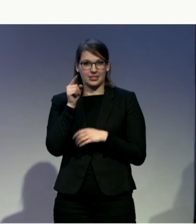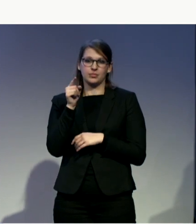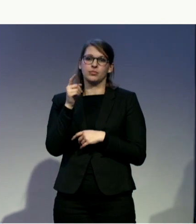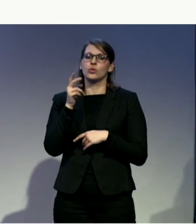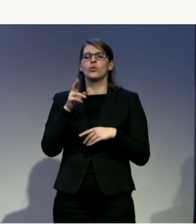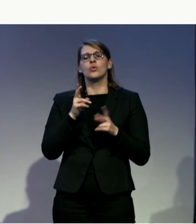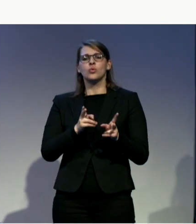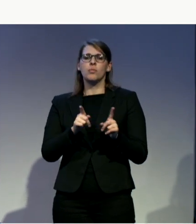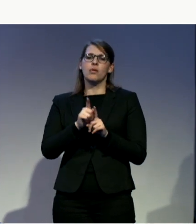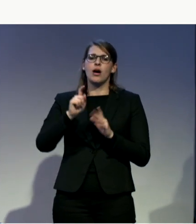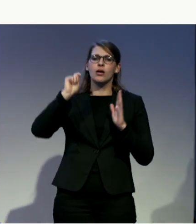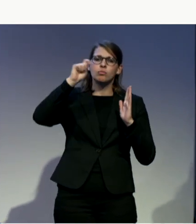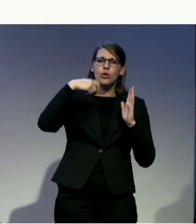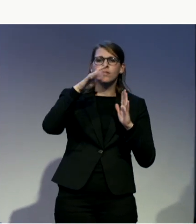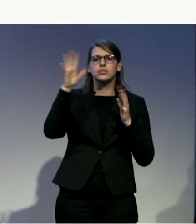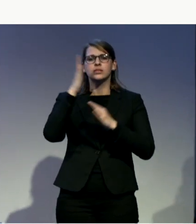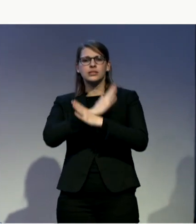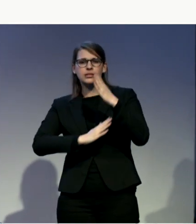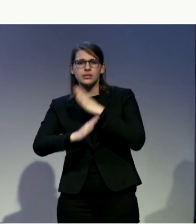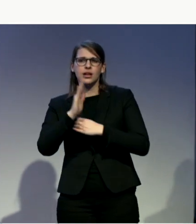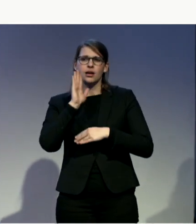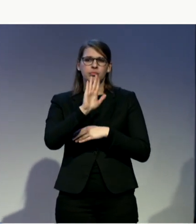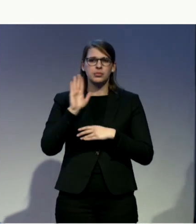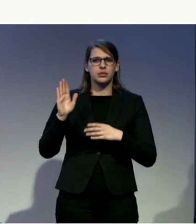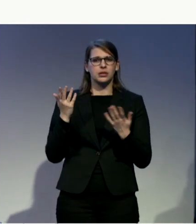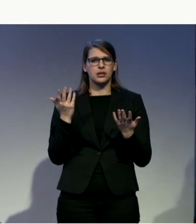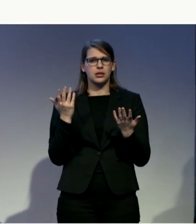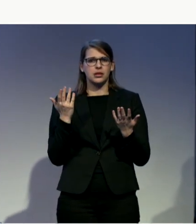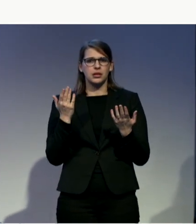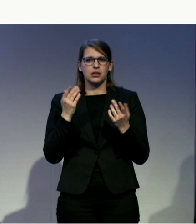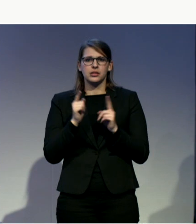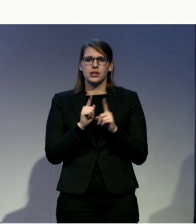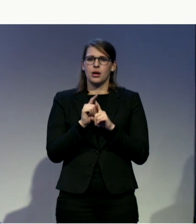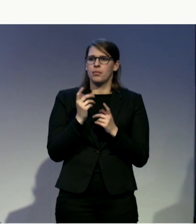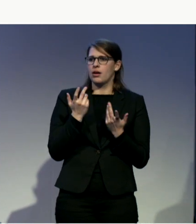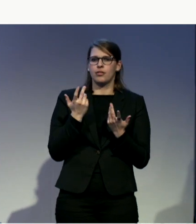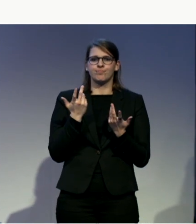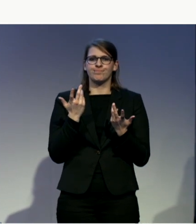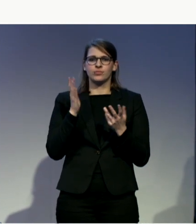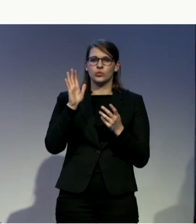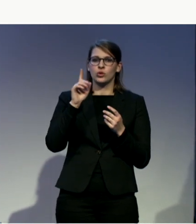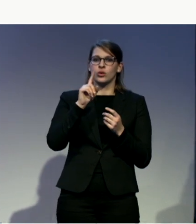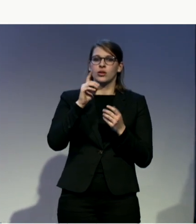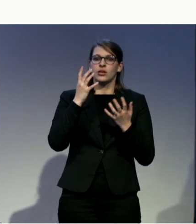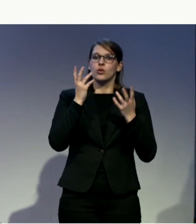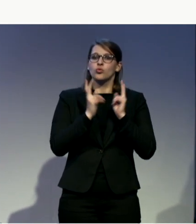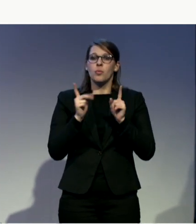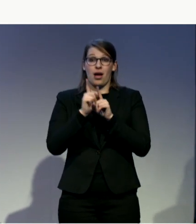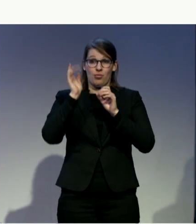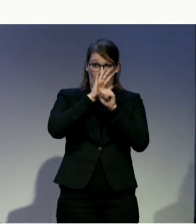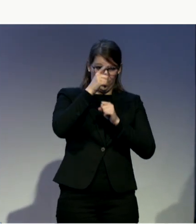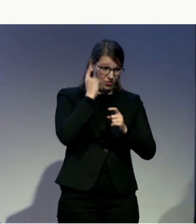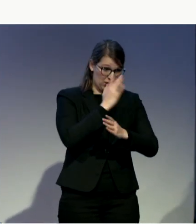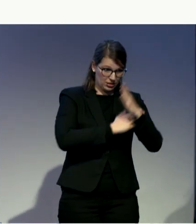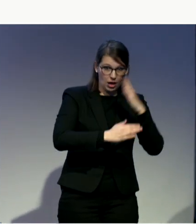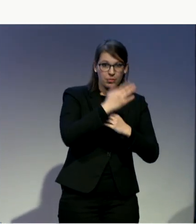about by disabled people and starring disabled people, this film actually did get a general release and